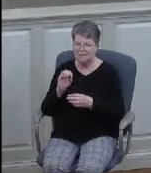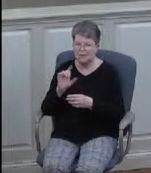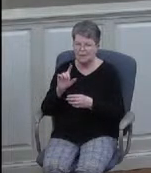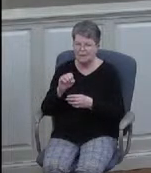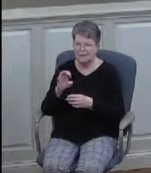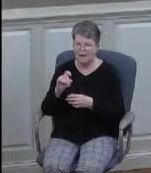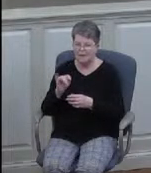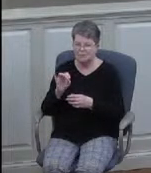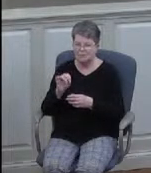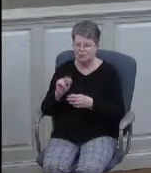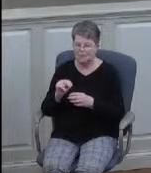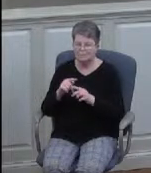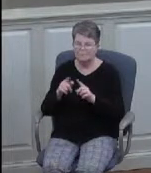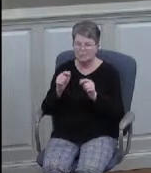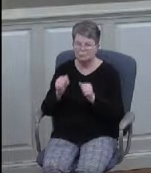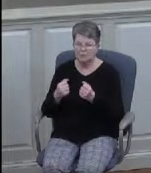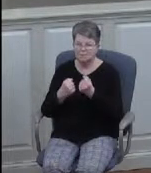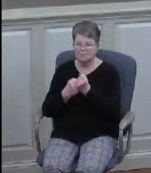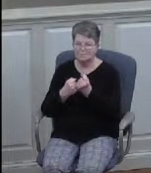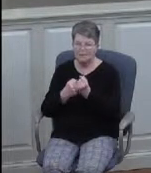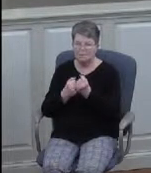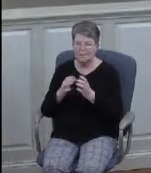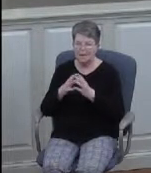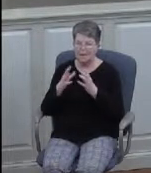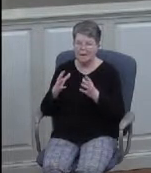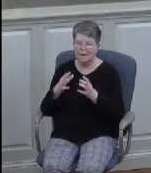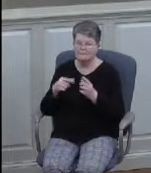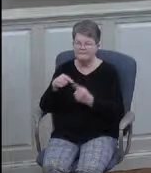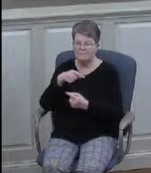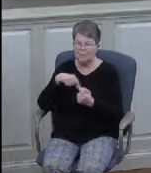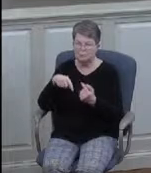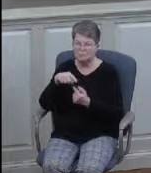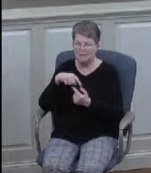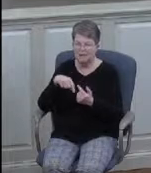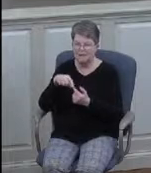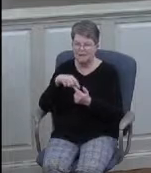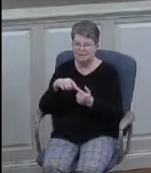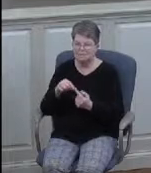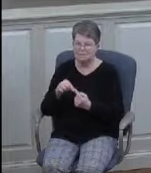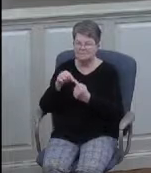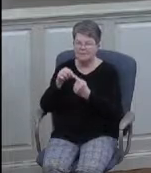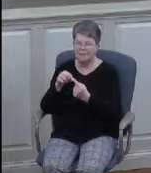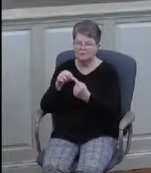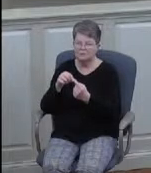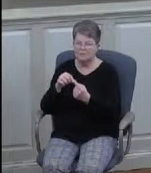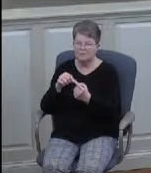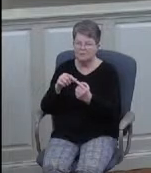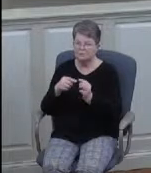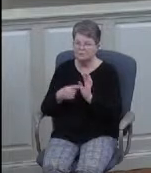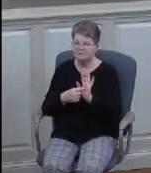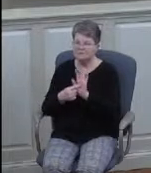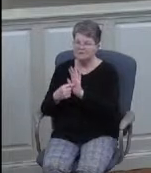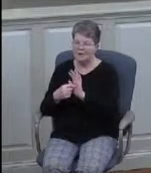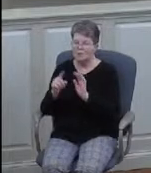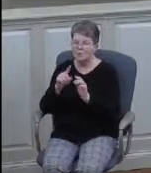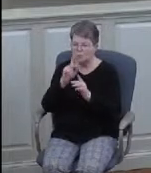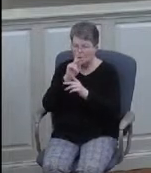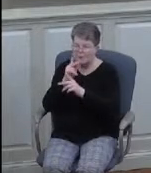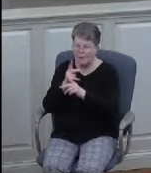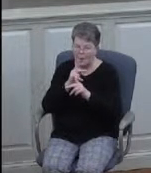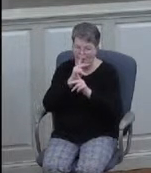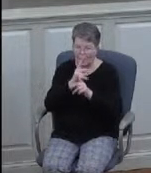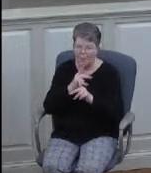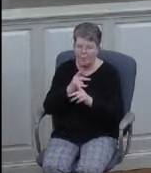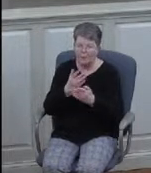you could sponsor a lot of rotating special exhibitions where you borrow pieces for display, and then maybe find ways